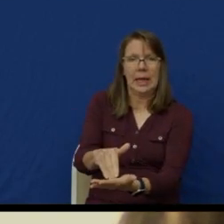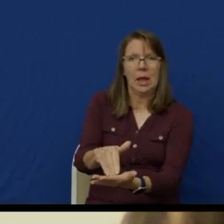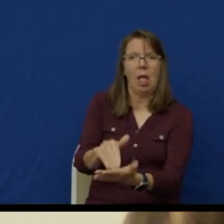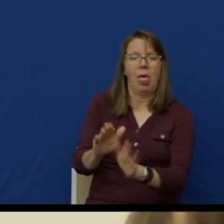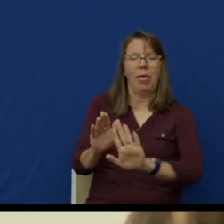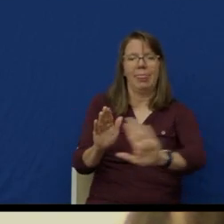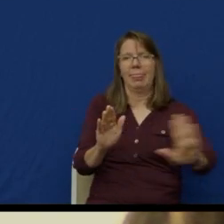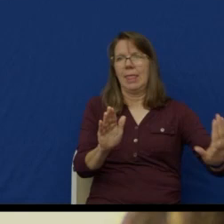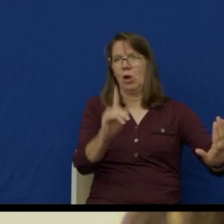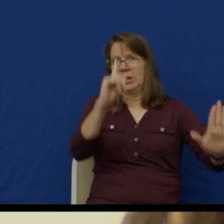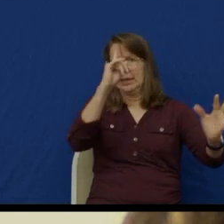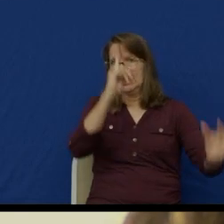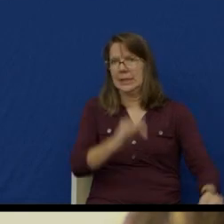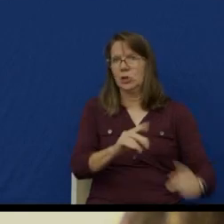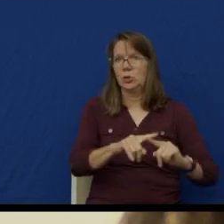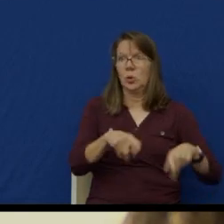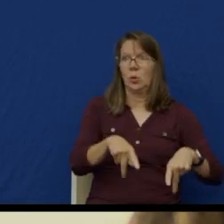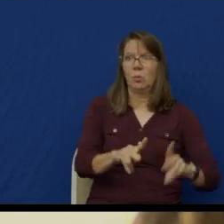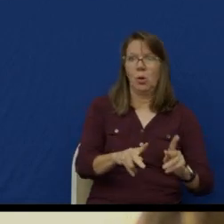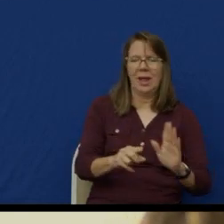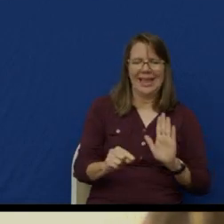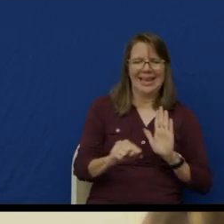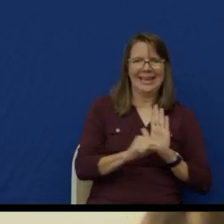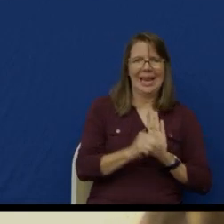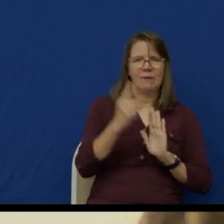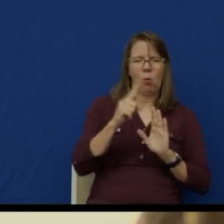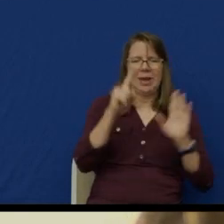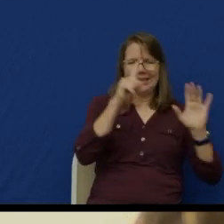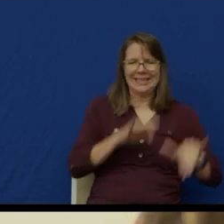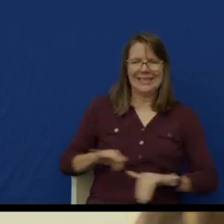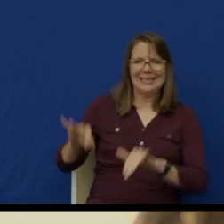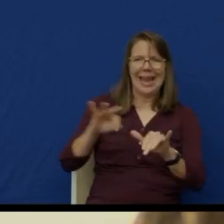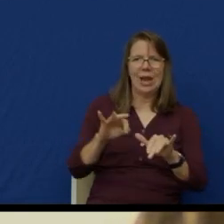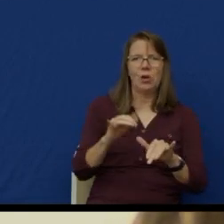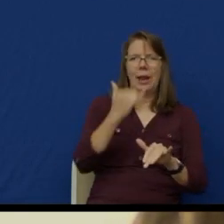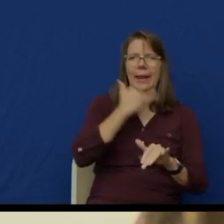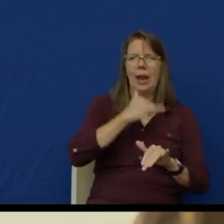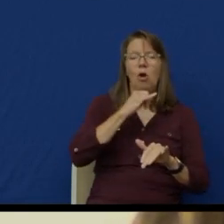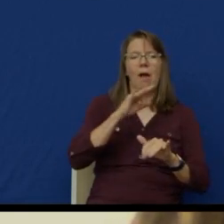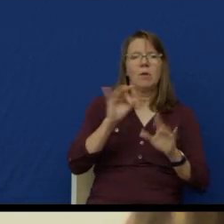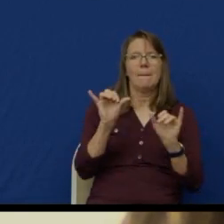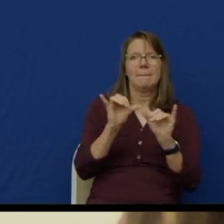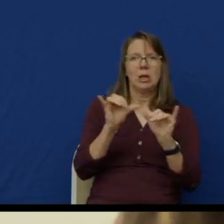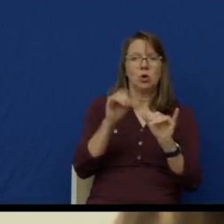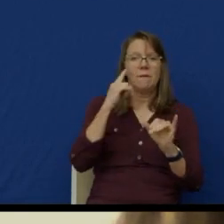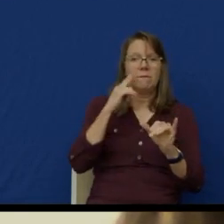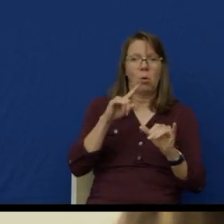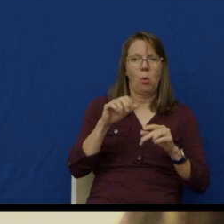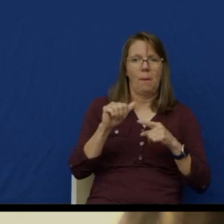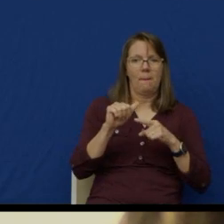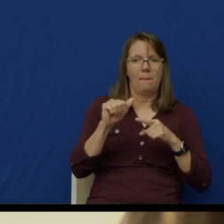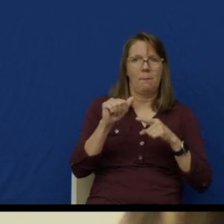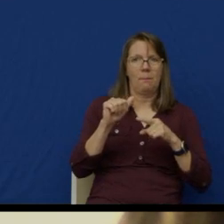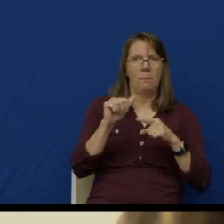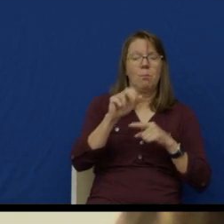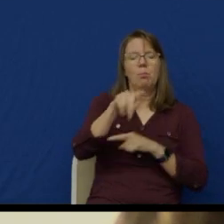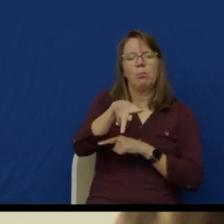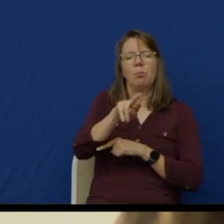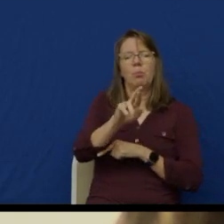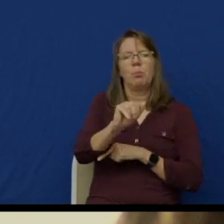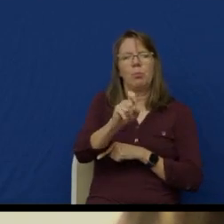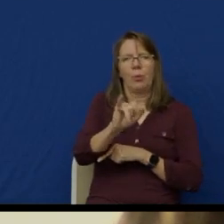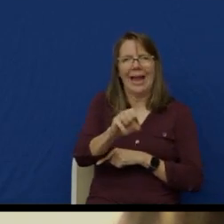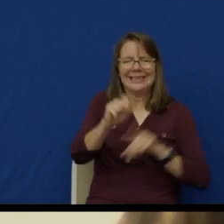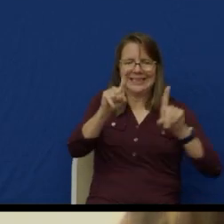decision to allow the -1 standard error of measure on the praxis exams, which creates a band instead of a finite